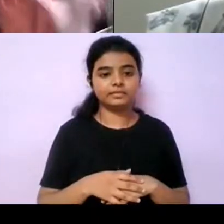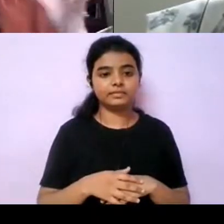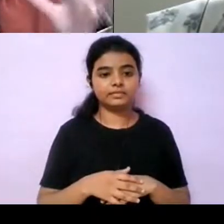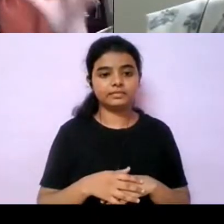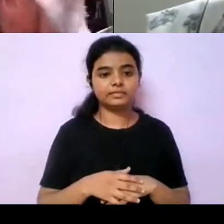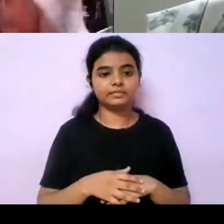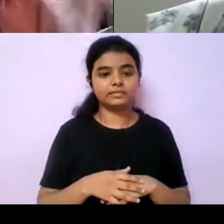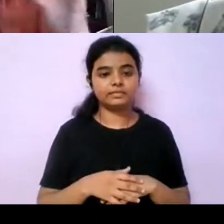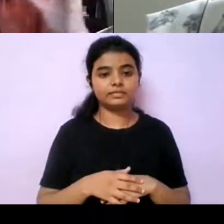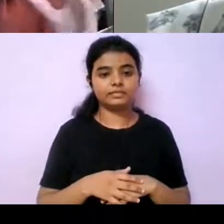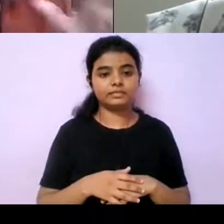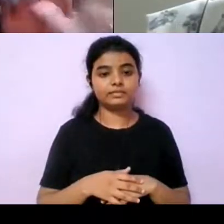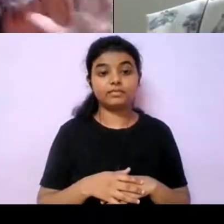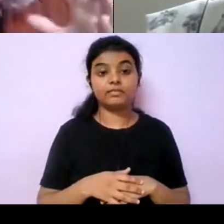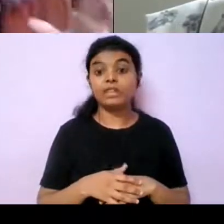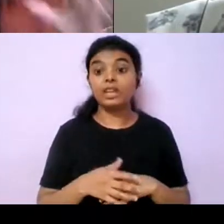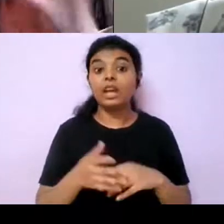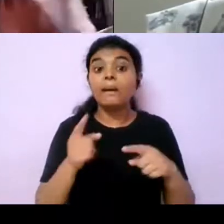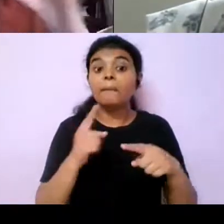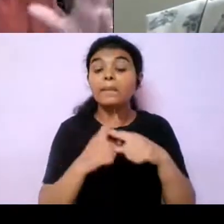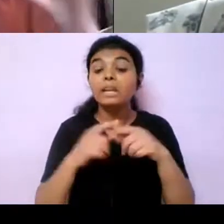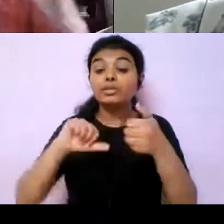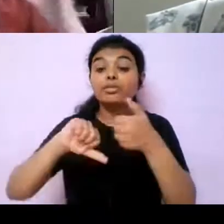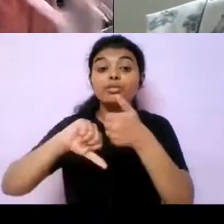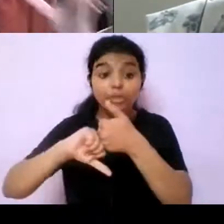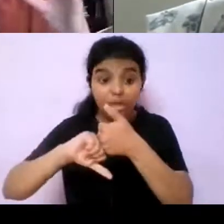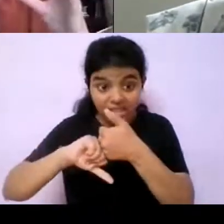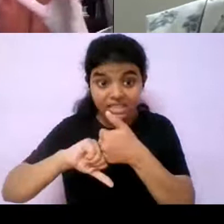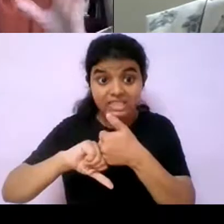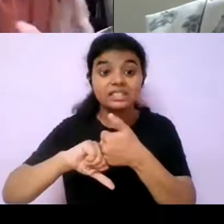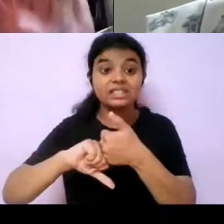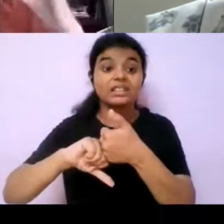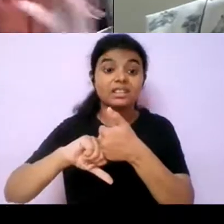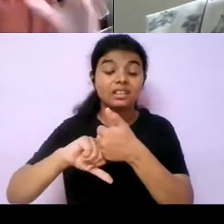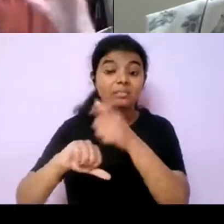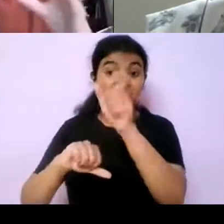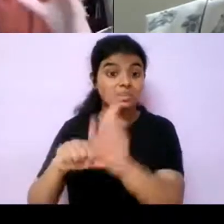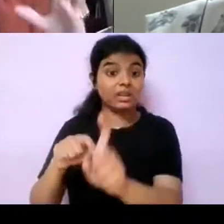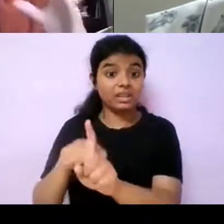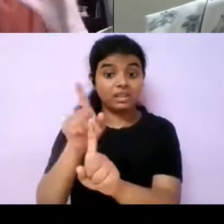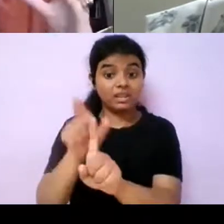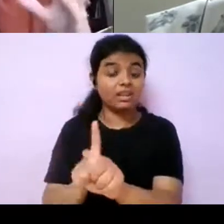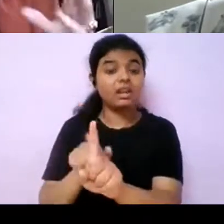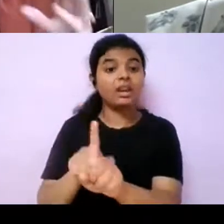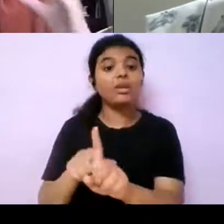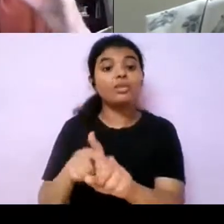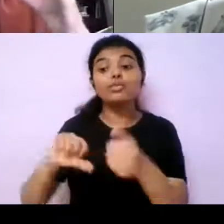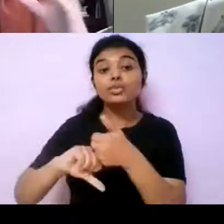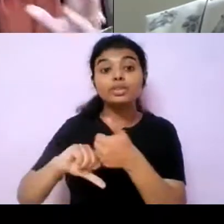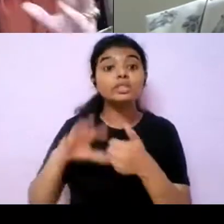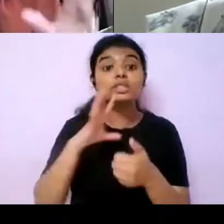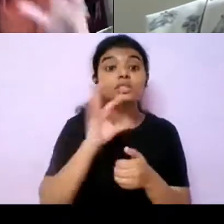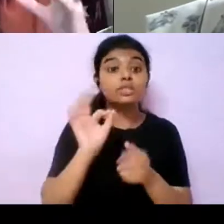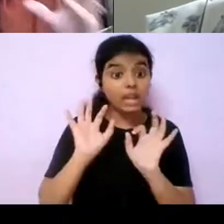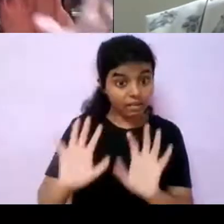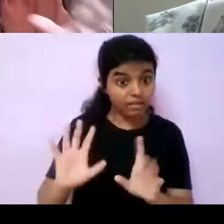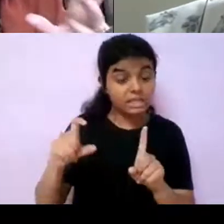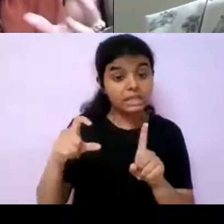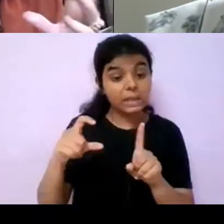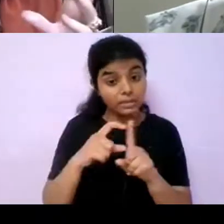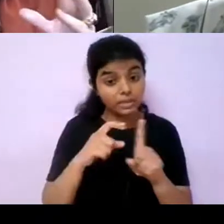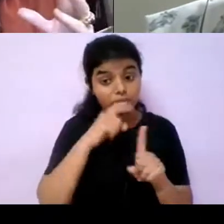Look at what the risk entails for that individual and whether that risk is really dignifying for